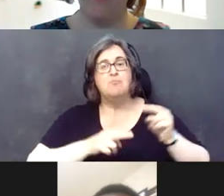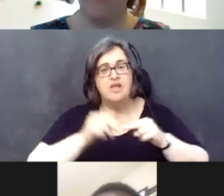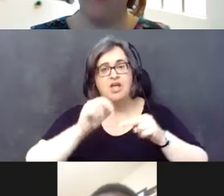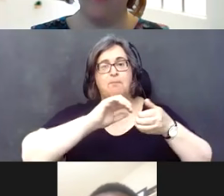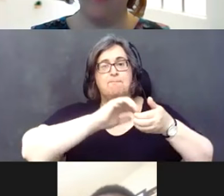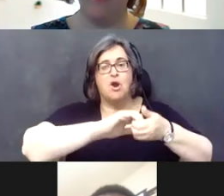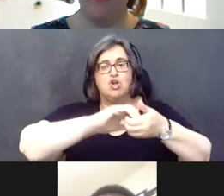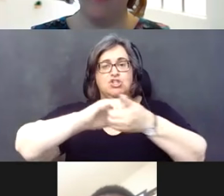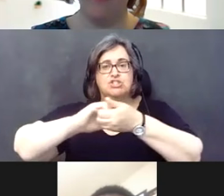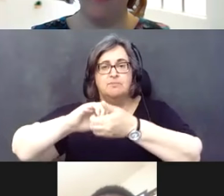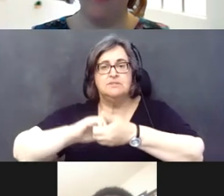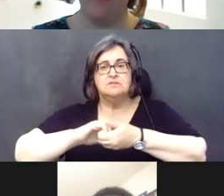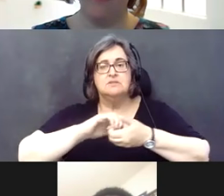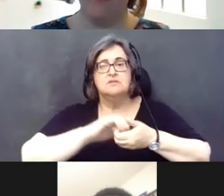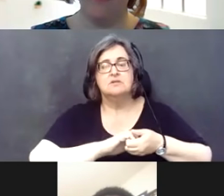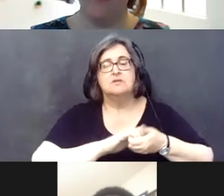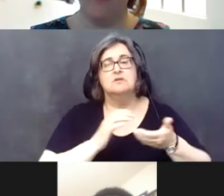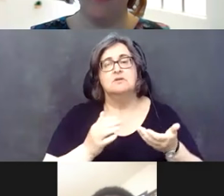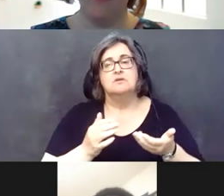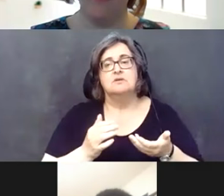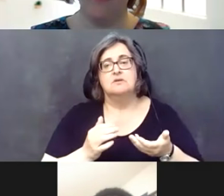with like